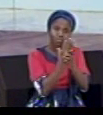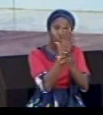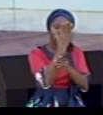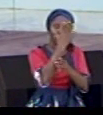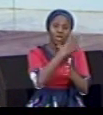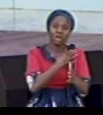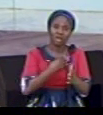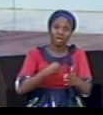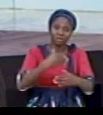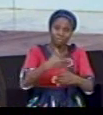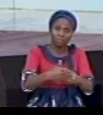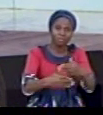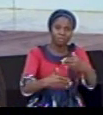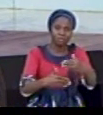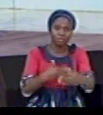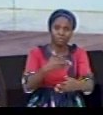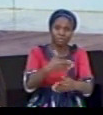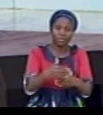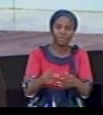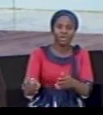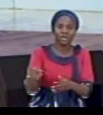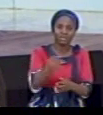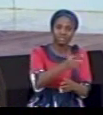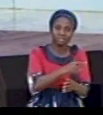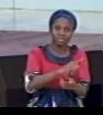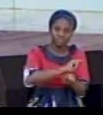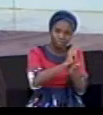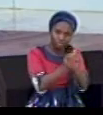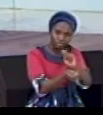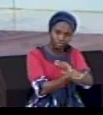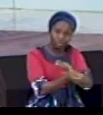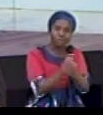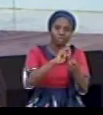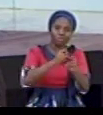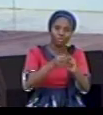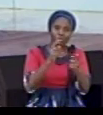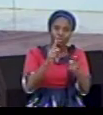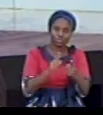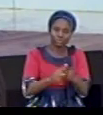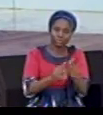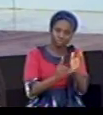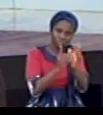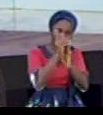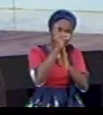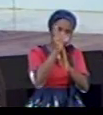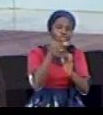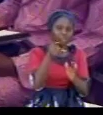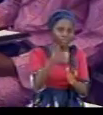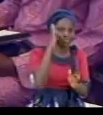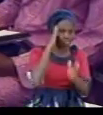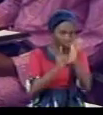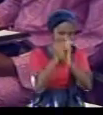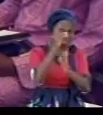they turn adversity to advance. You will